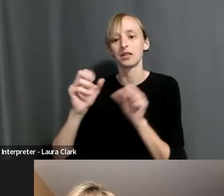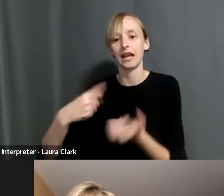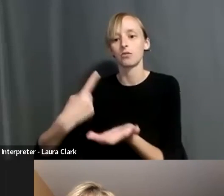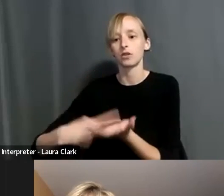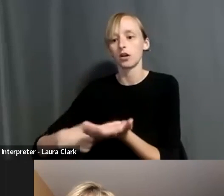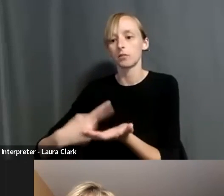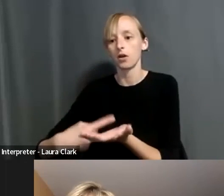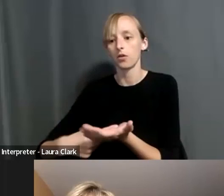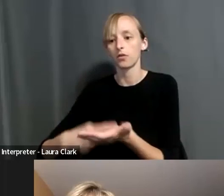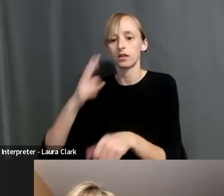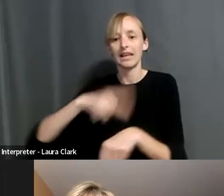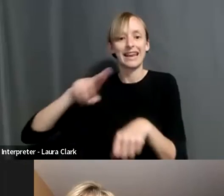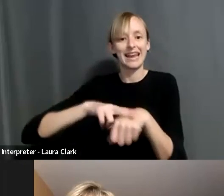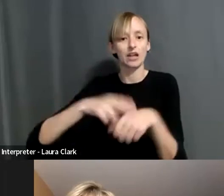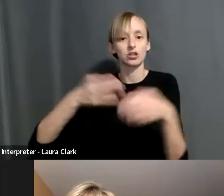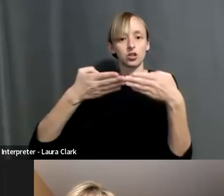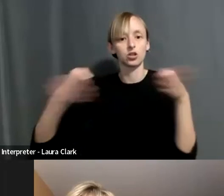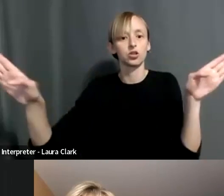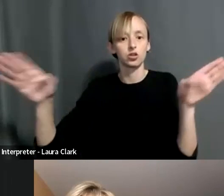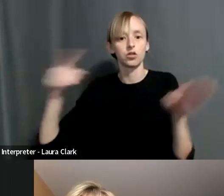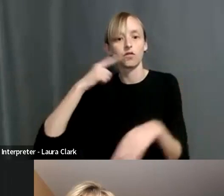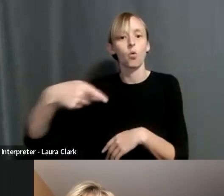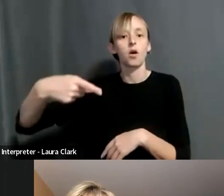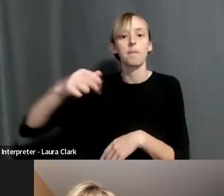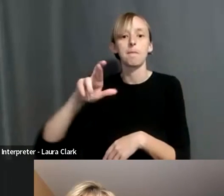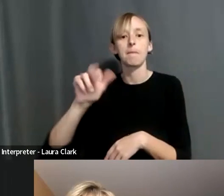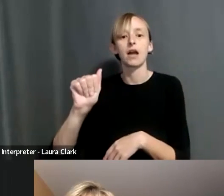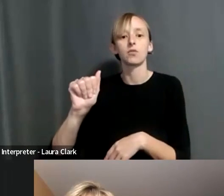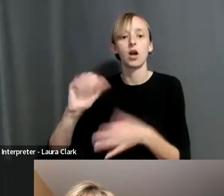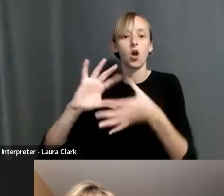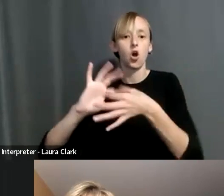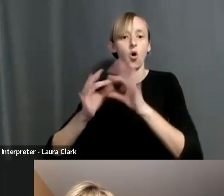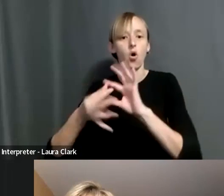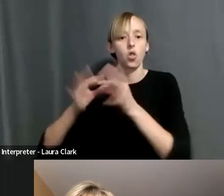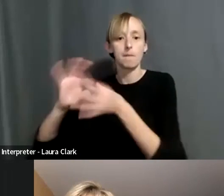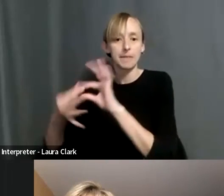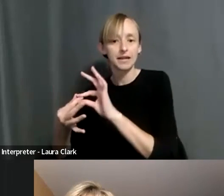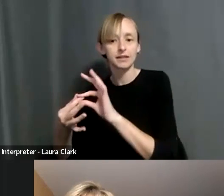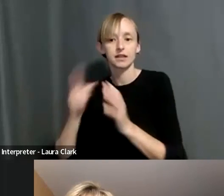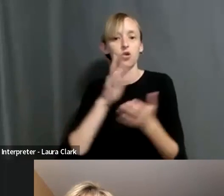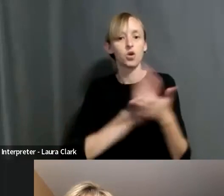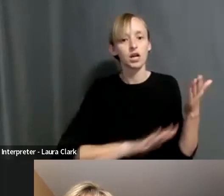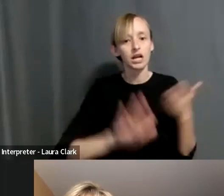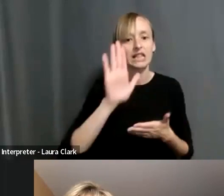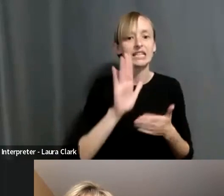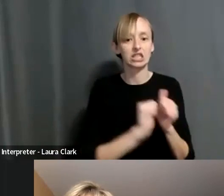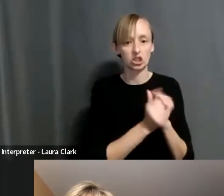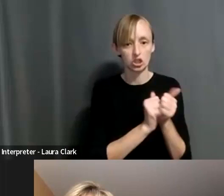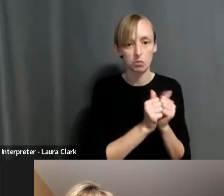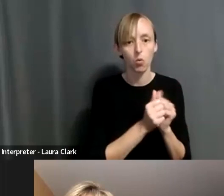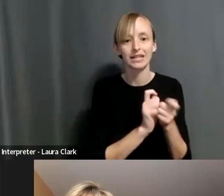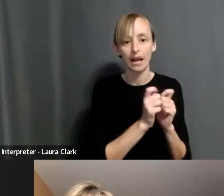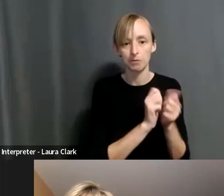that national landscape and Paralympics and kind of, and I know collegiate activities were mentioned too and